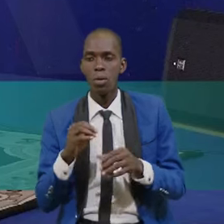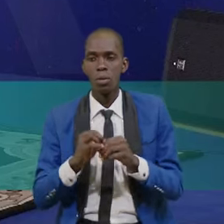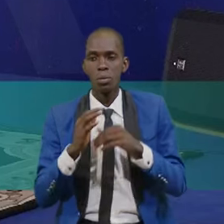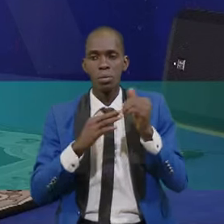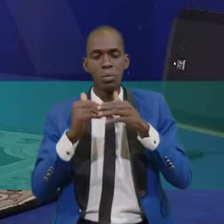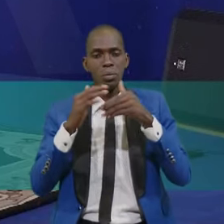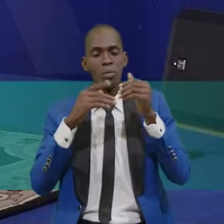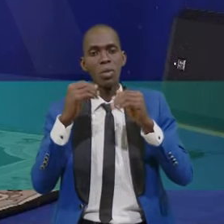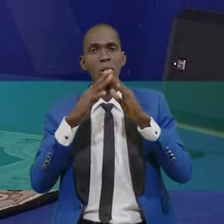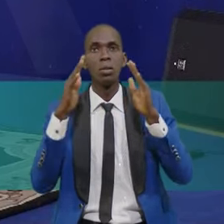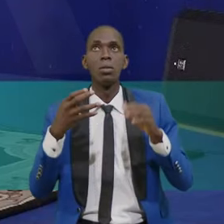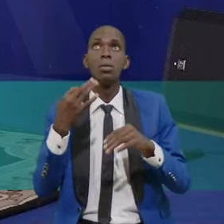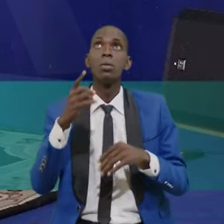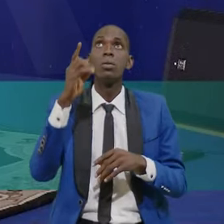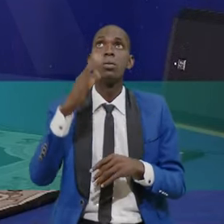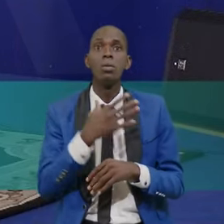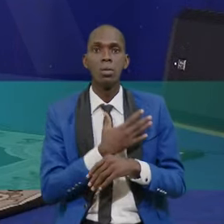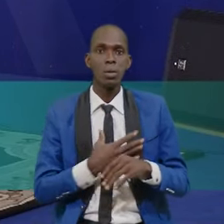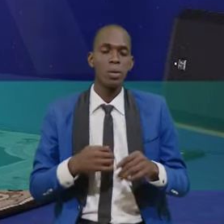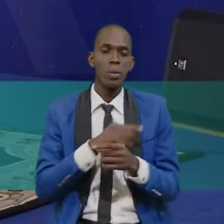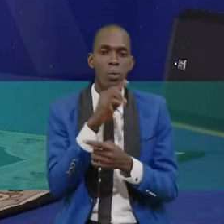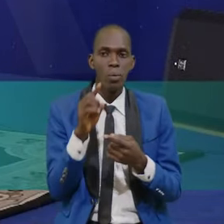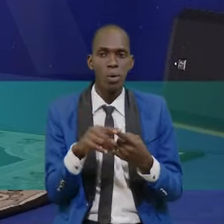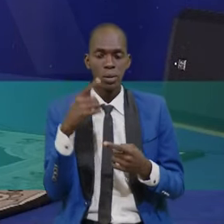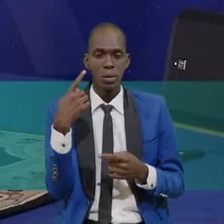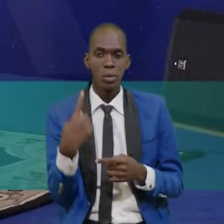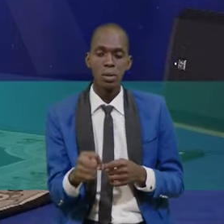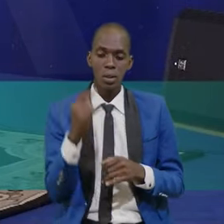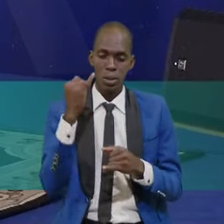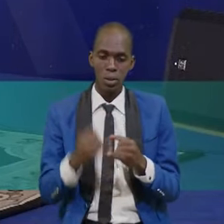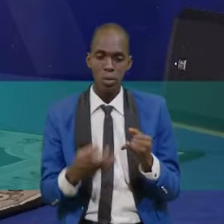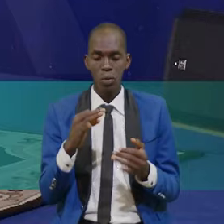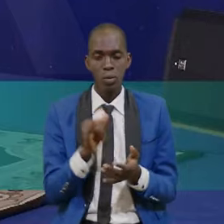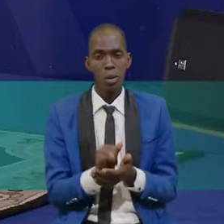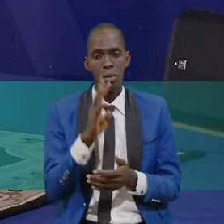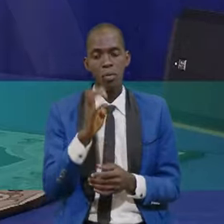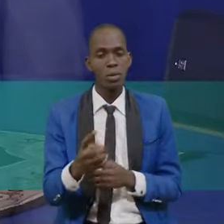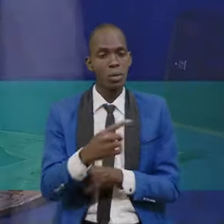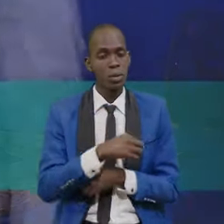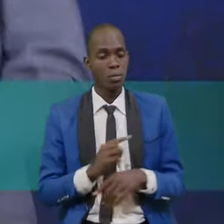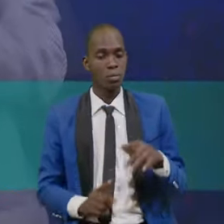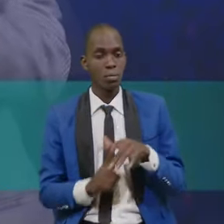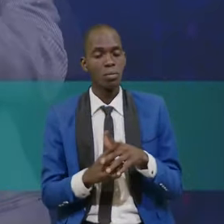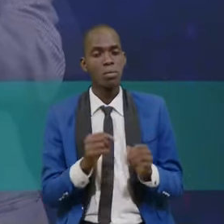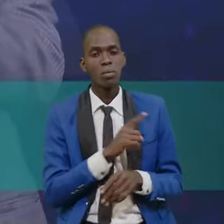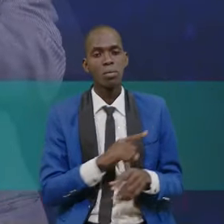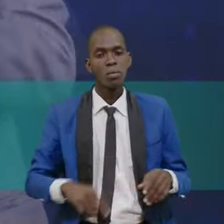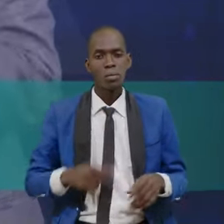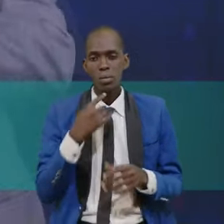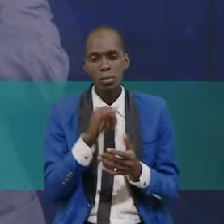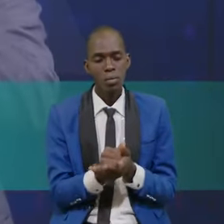tabernacle. And when the end of the 40 days came, the Lord said, see, Moses,